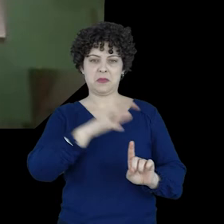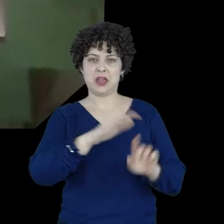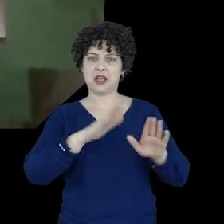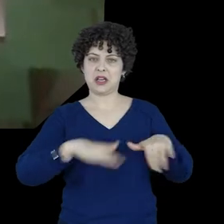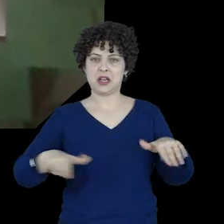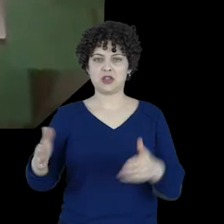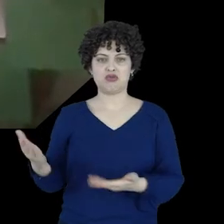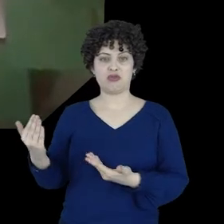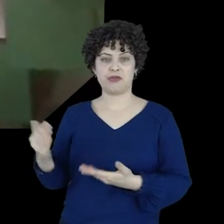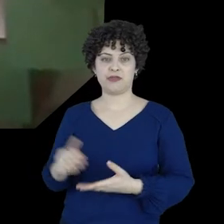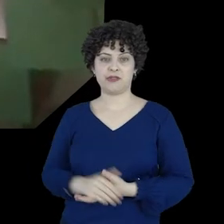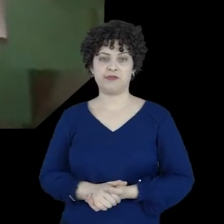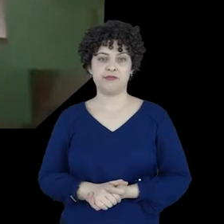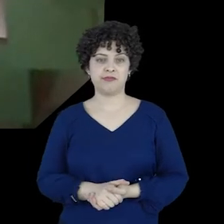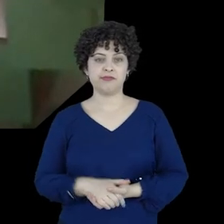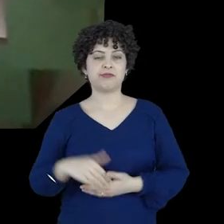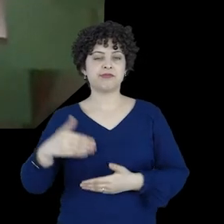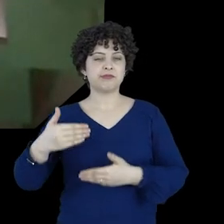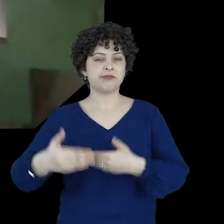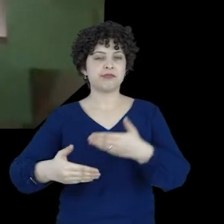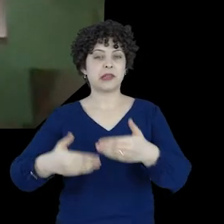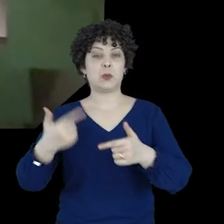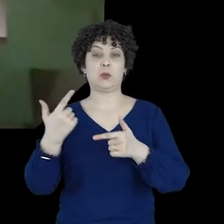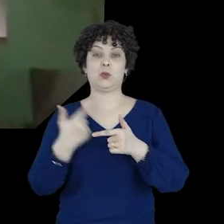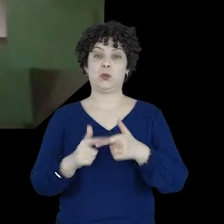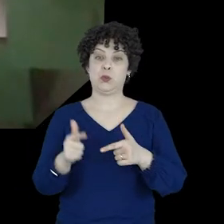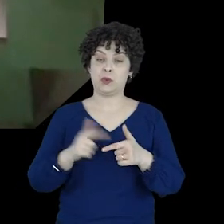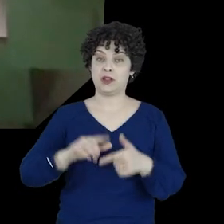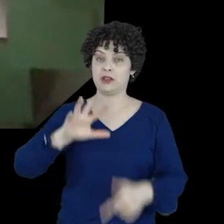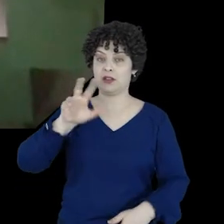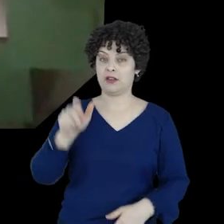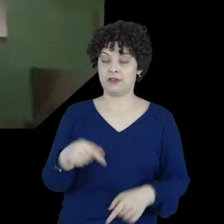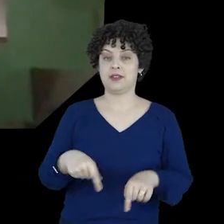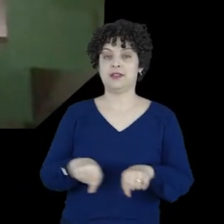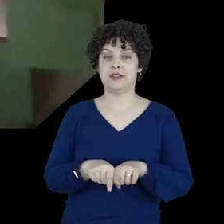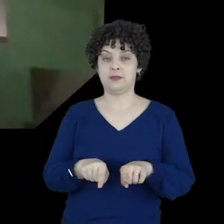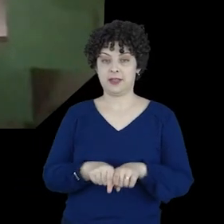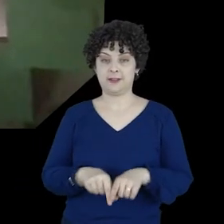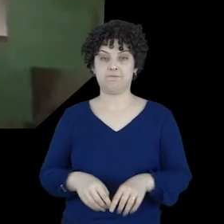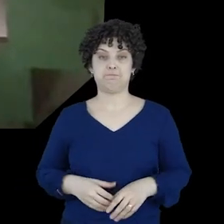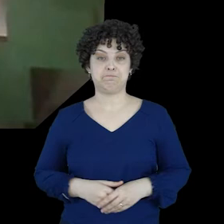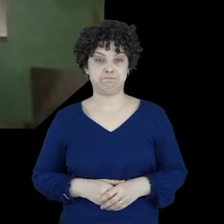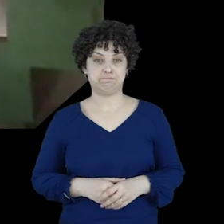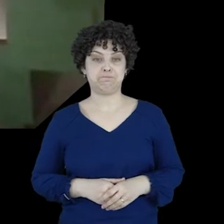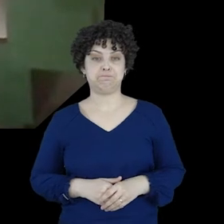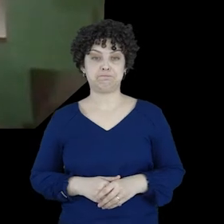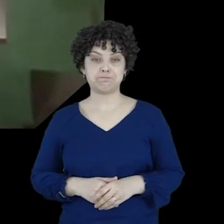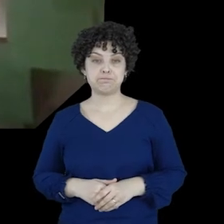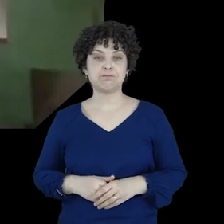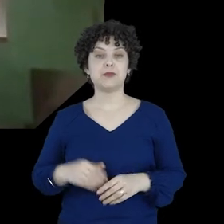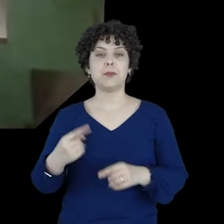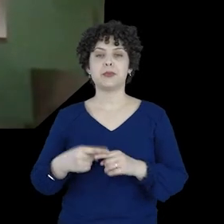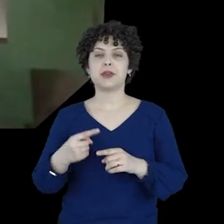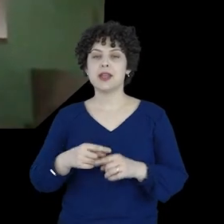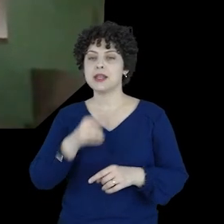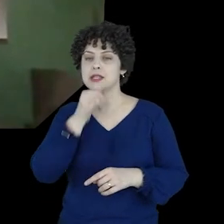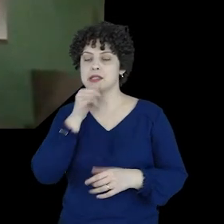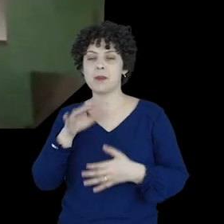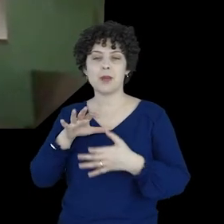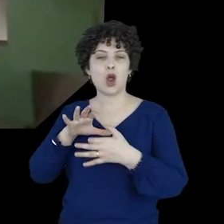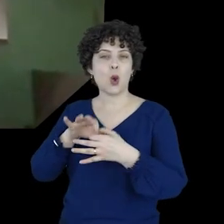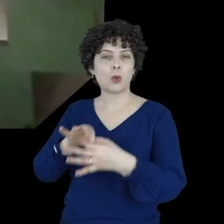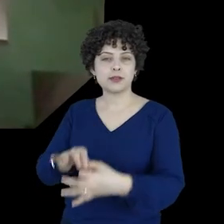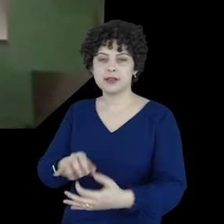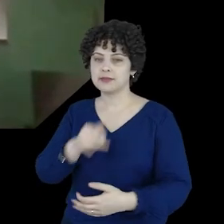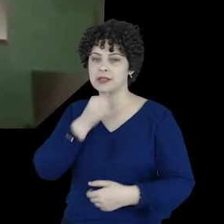children and young people. And I will say that it has become a big issue in Africa as well, because in